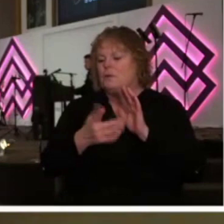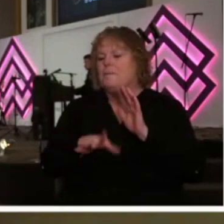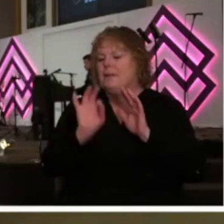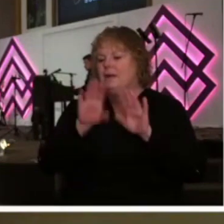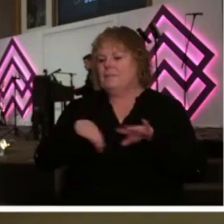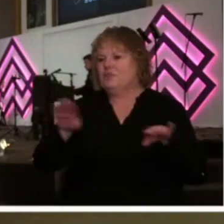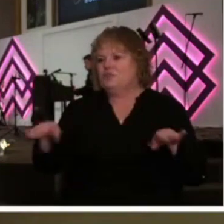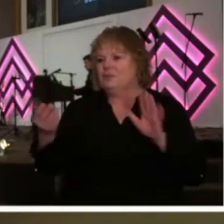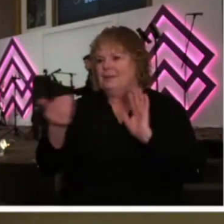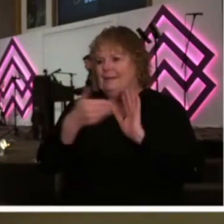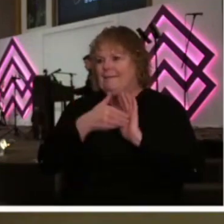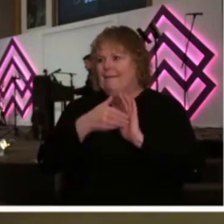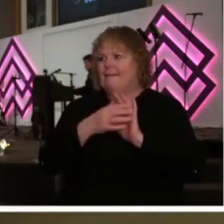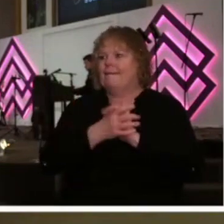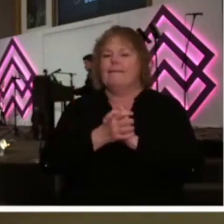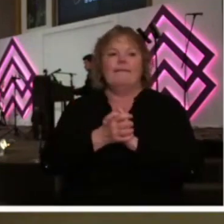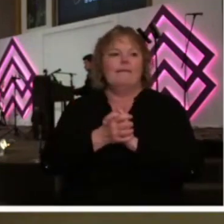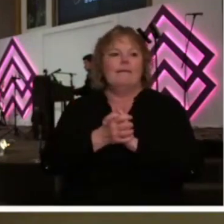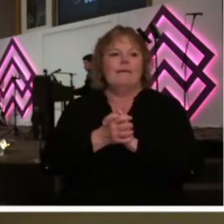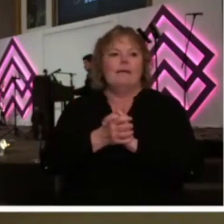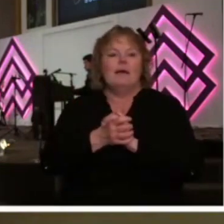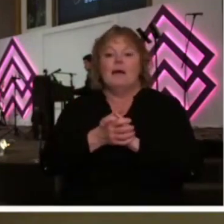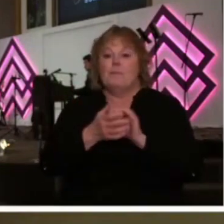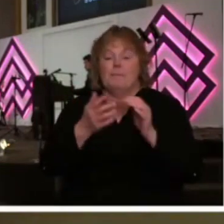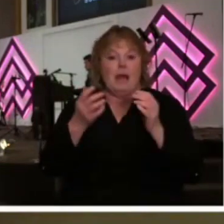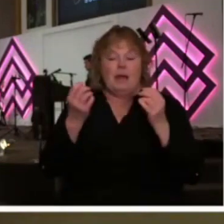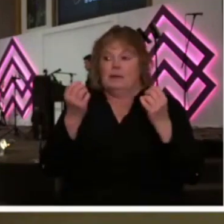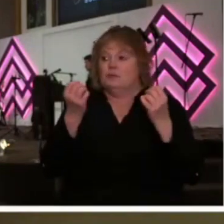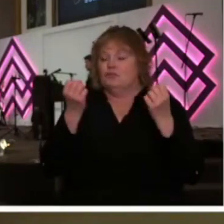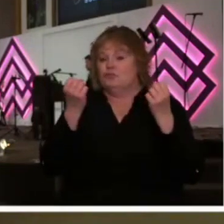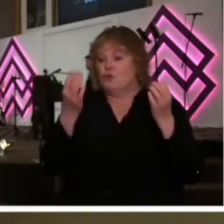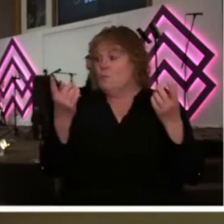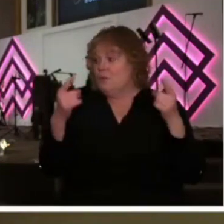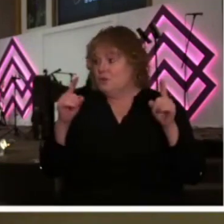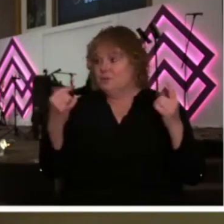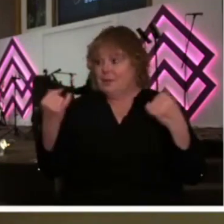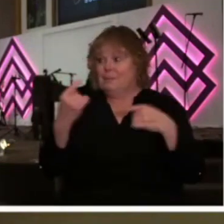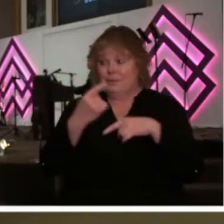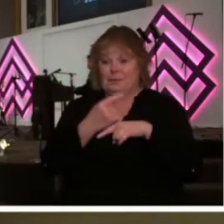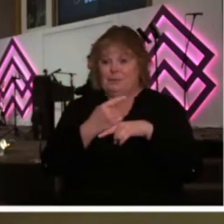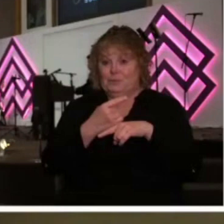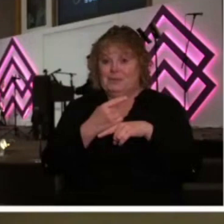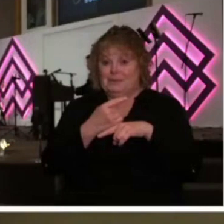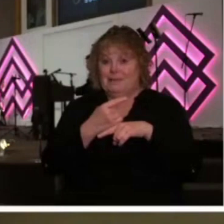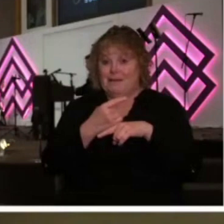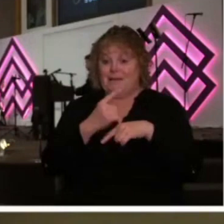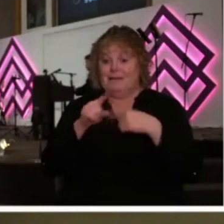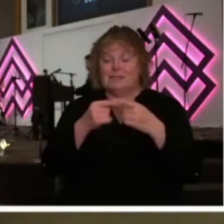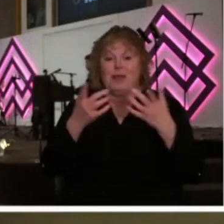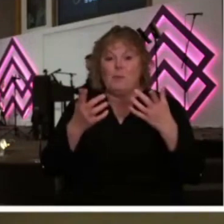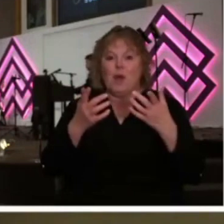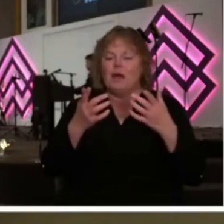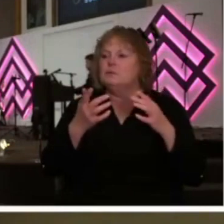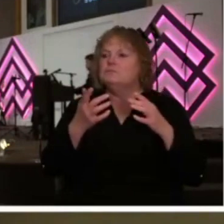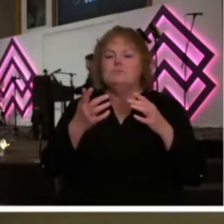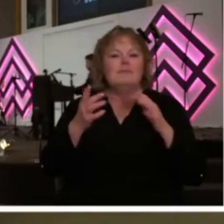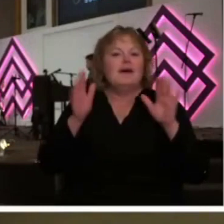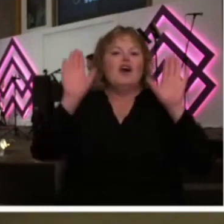do. But so much about what is taking place here today is about a glorious